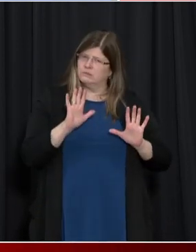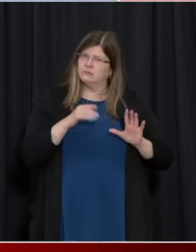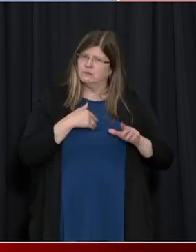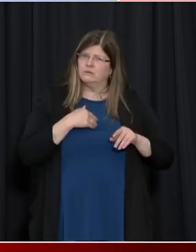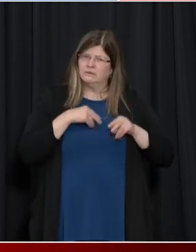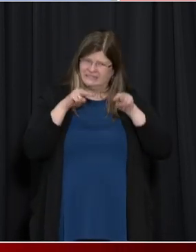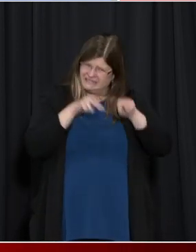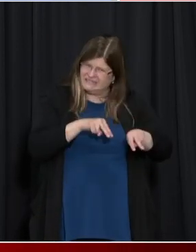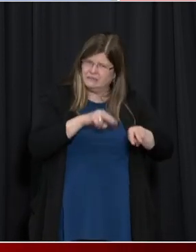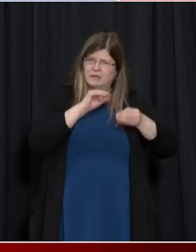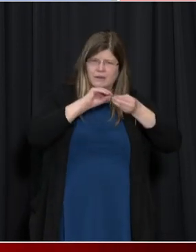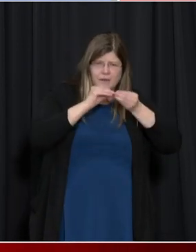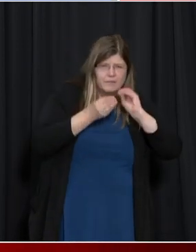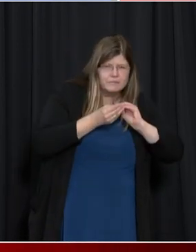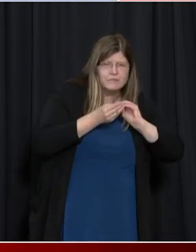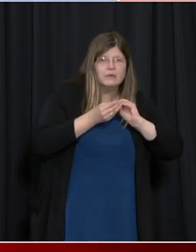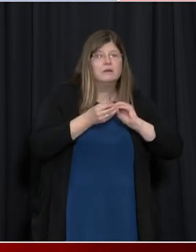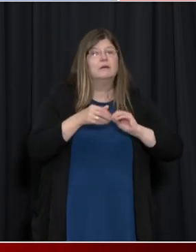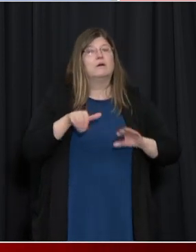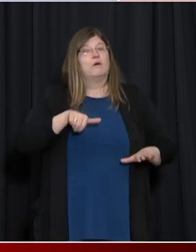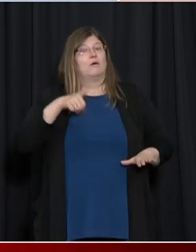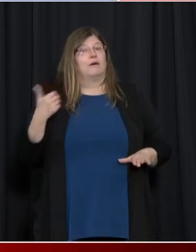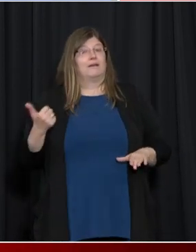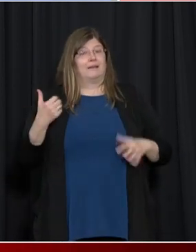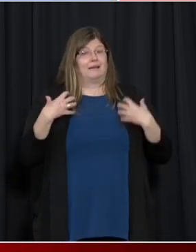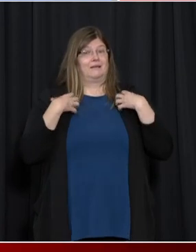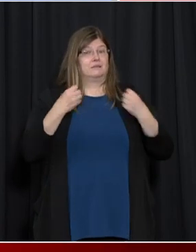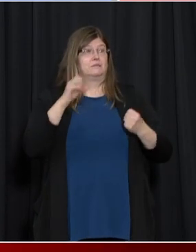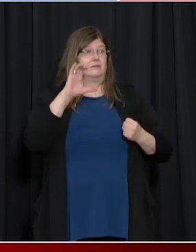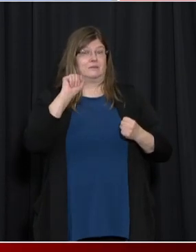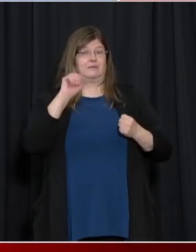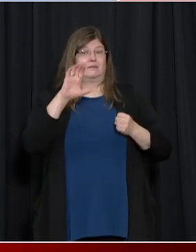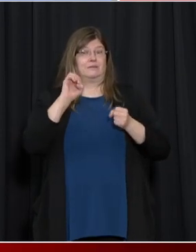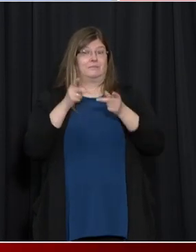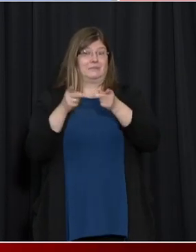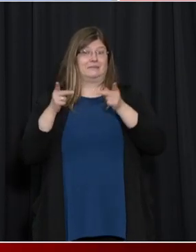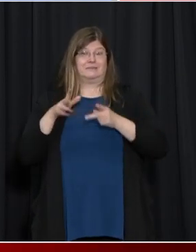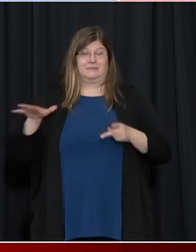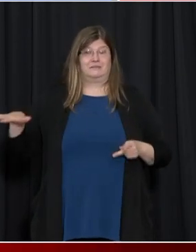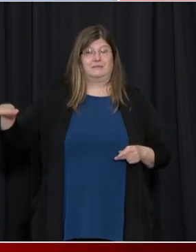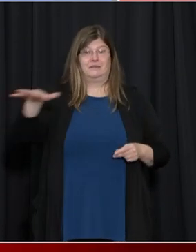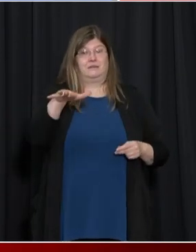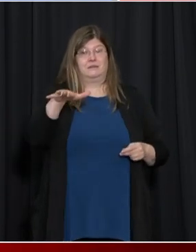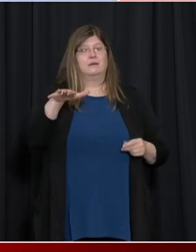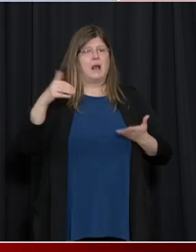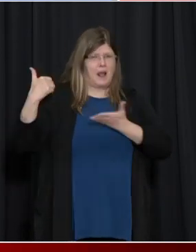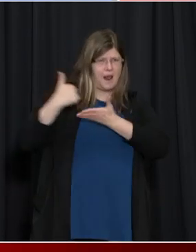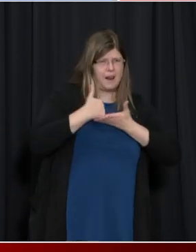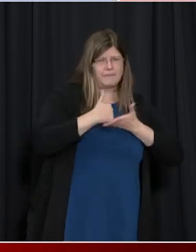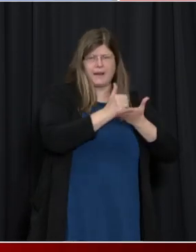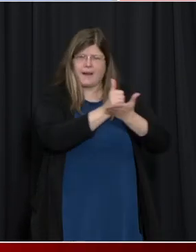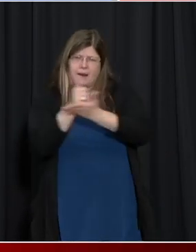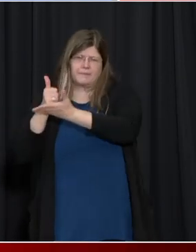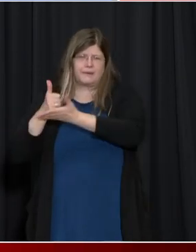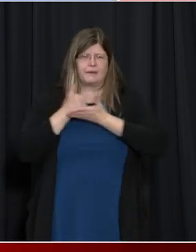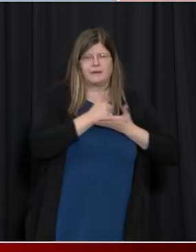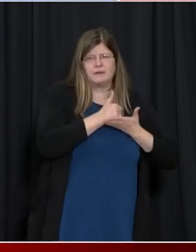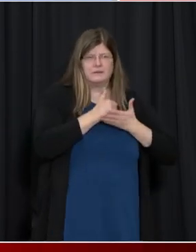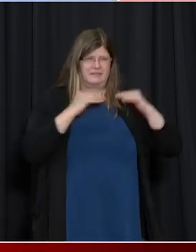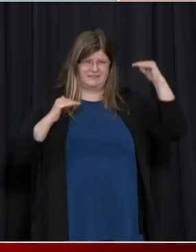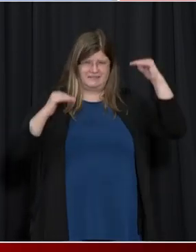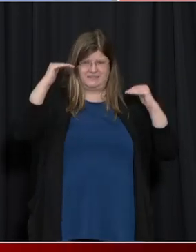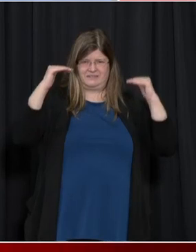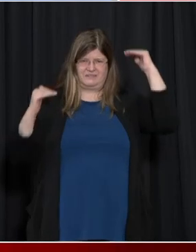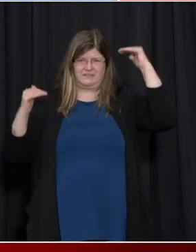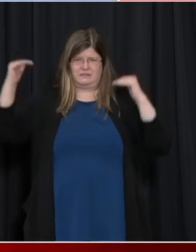built an alternate care site to be able to assist, and our hospital has some additional capacity within it if we needed